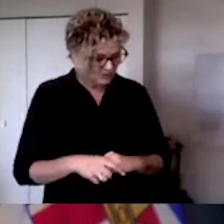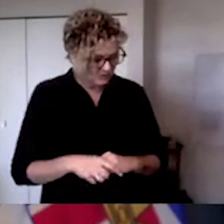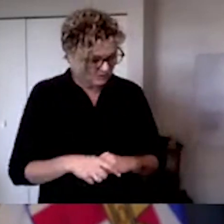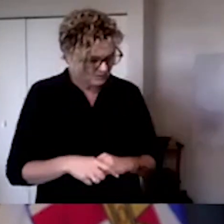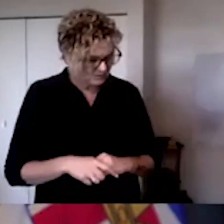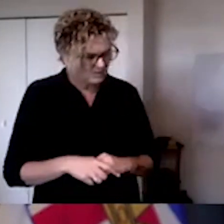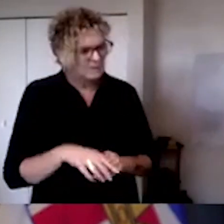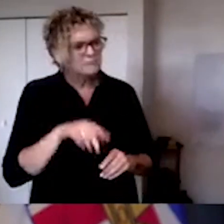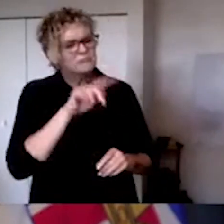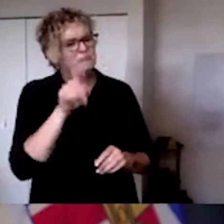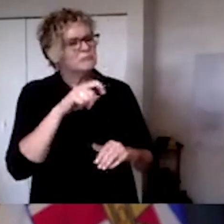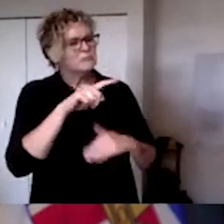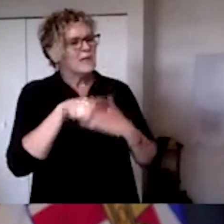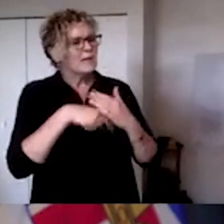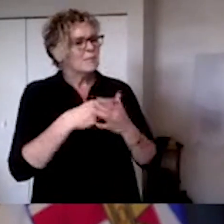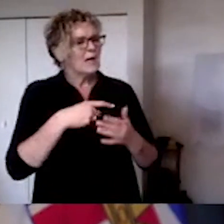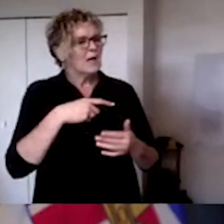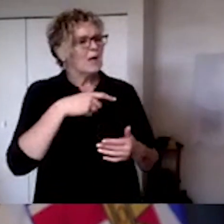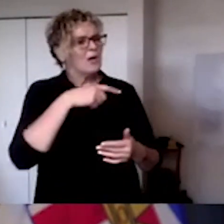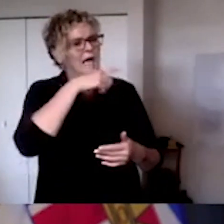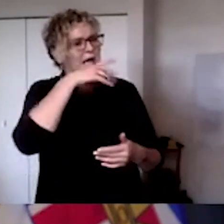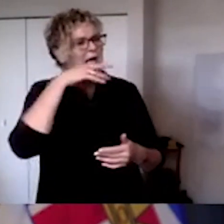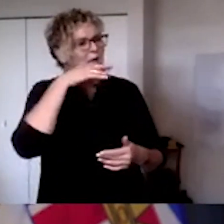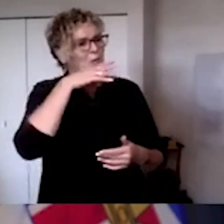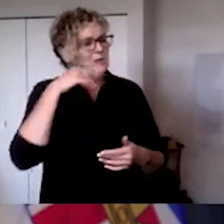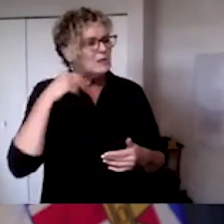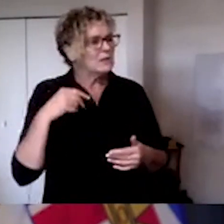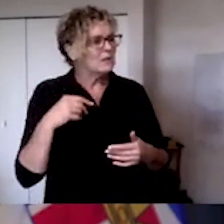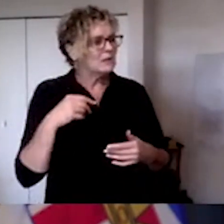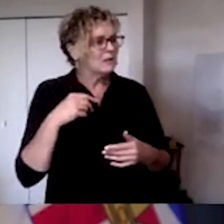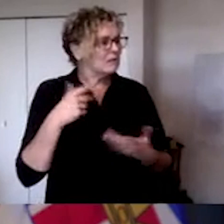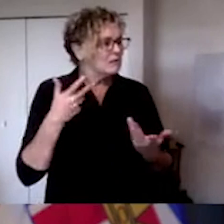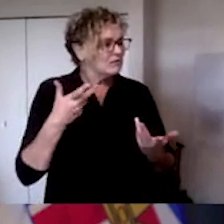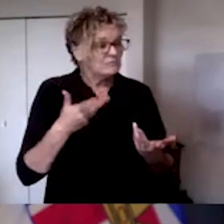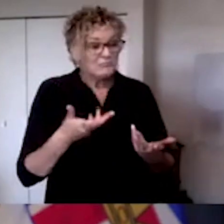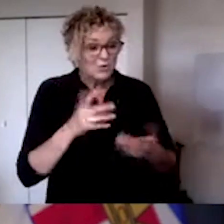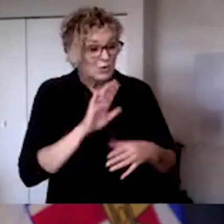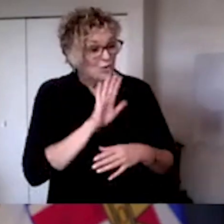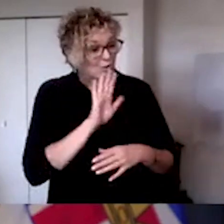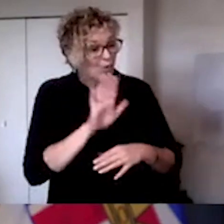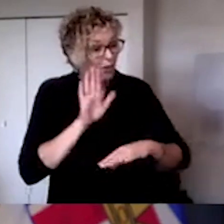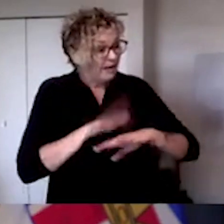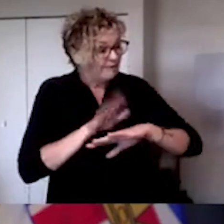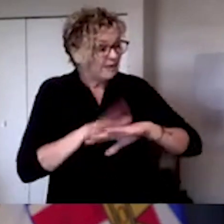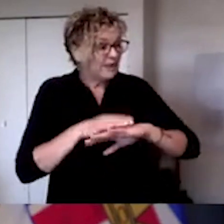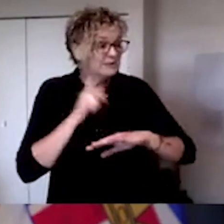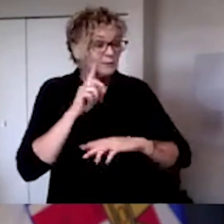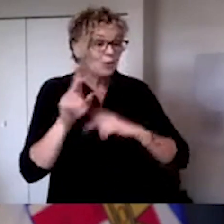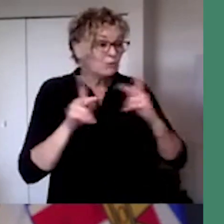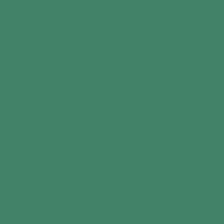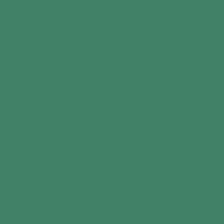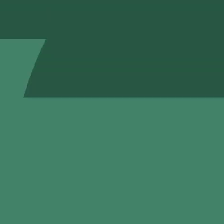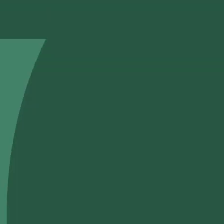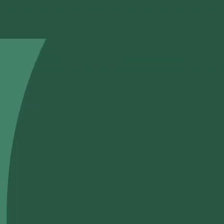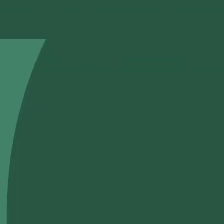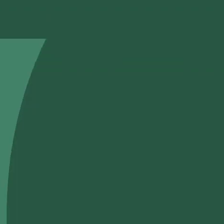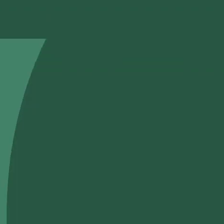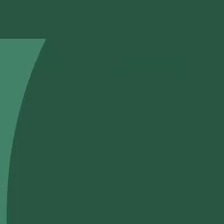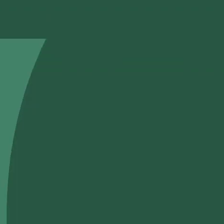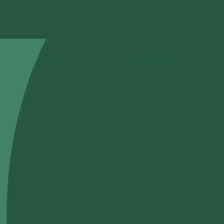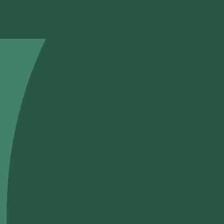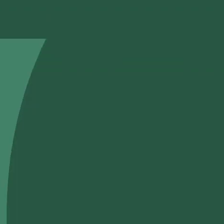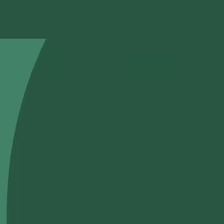So having people go to a pharmacy is not off the table, but it's not what we're focusing on right now.